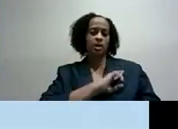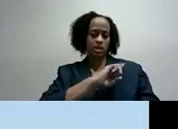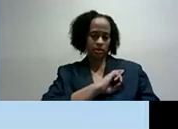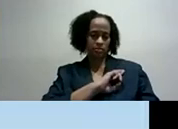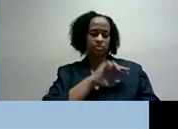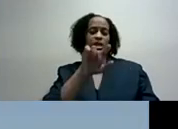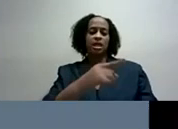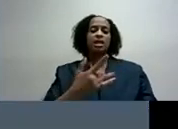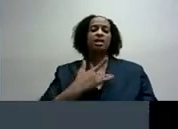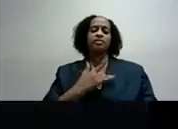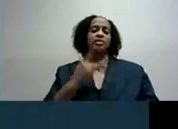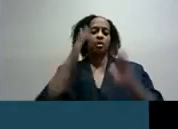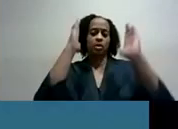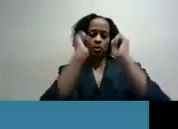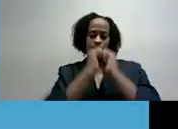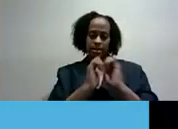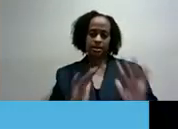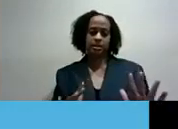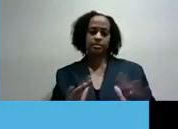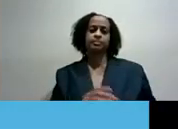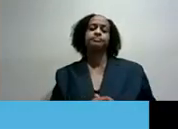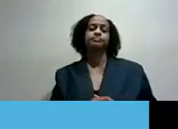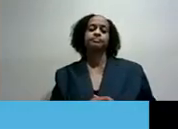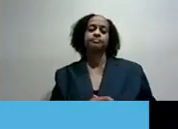He felt hopeless.